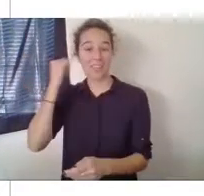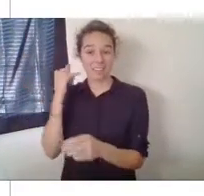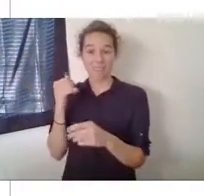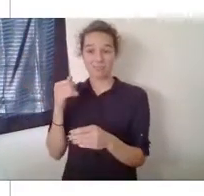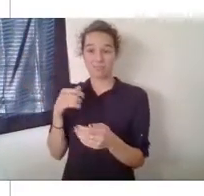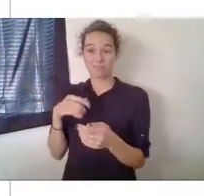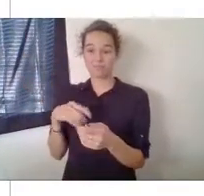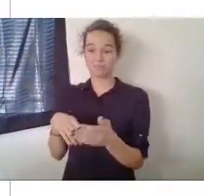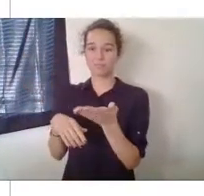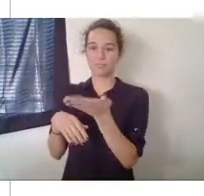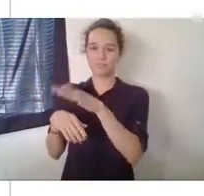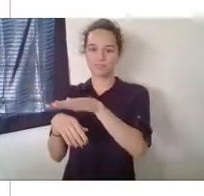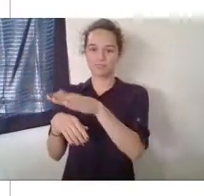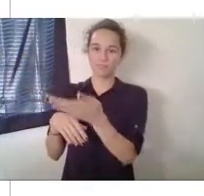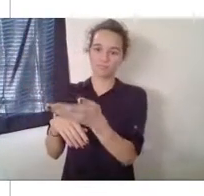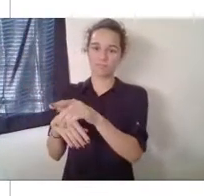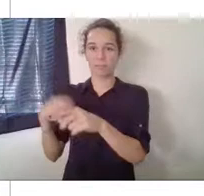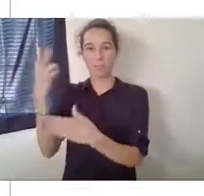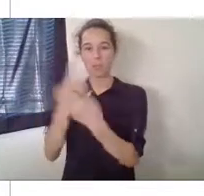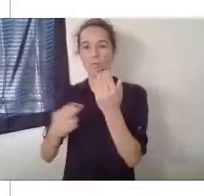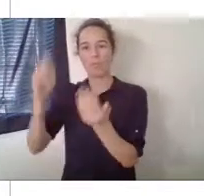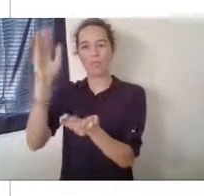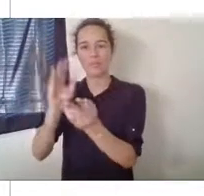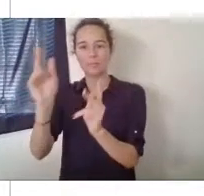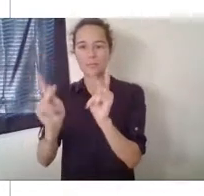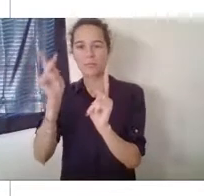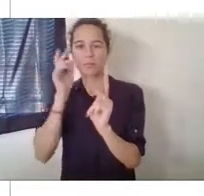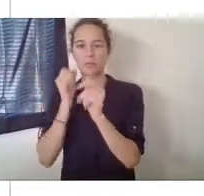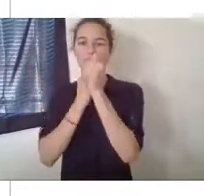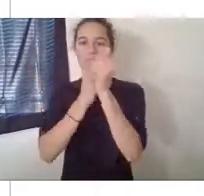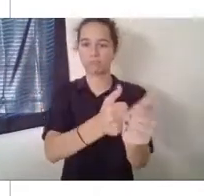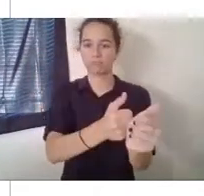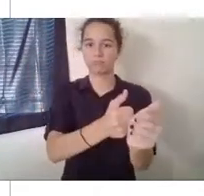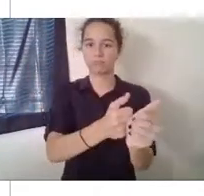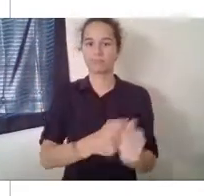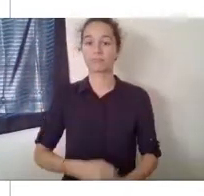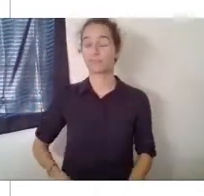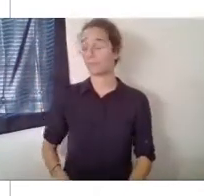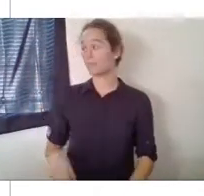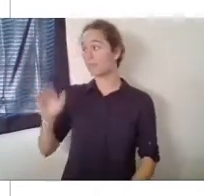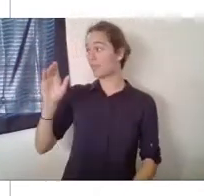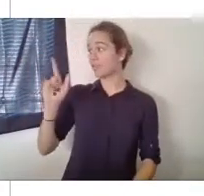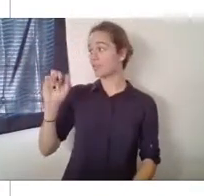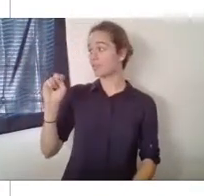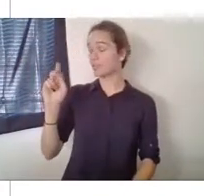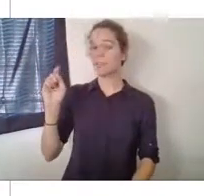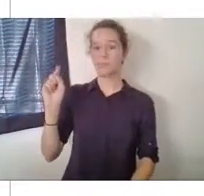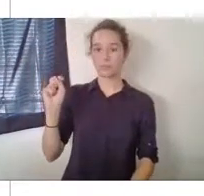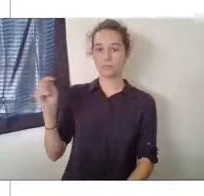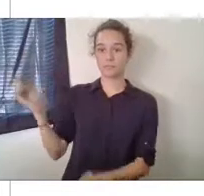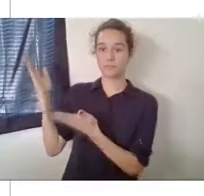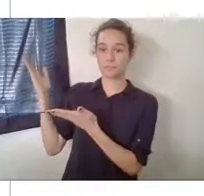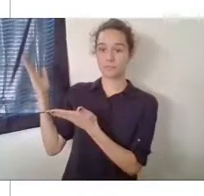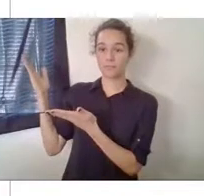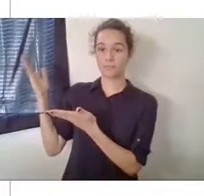It looks just arrogant, and only politicians use that. Clinton used it. I did not have sexual